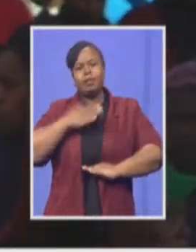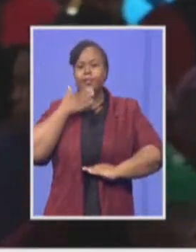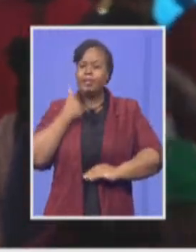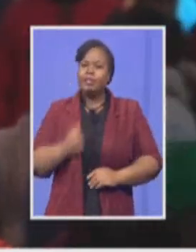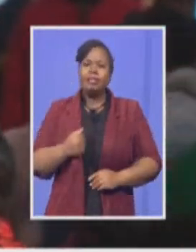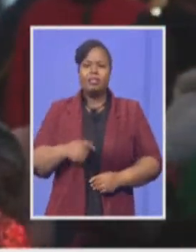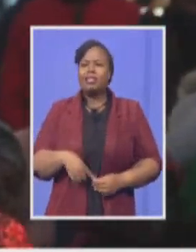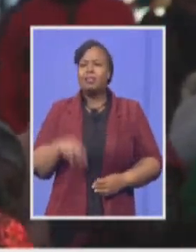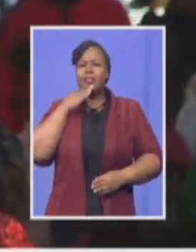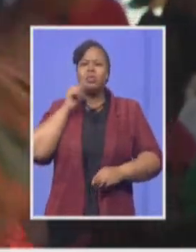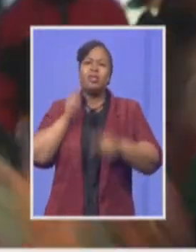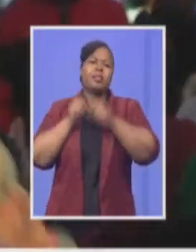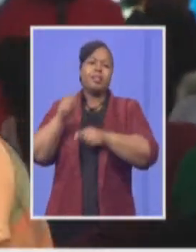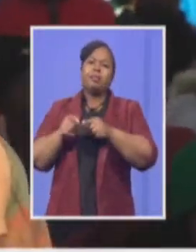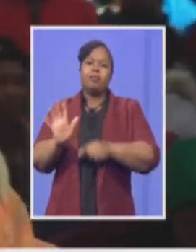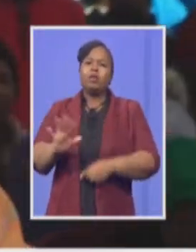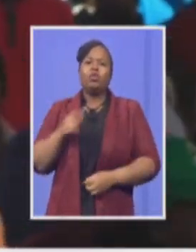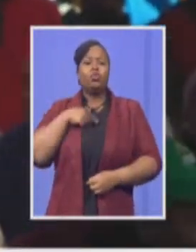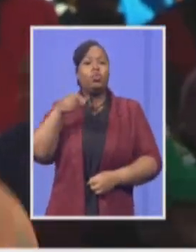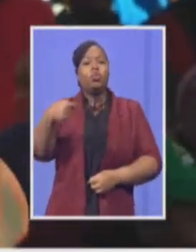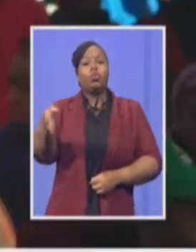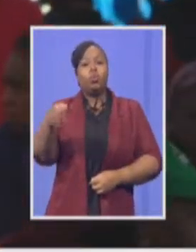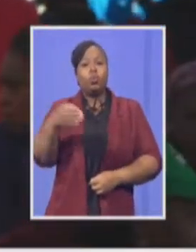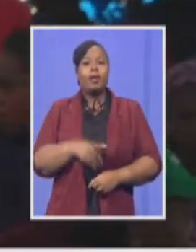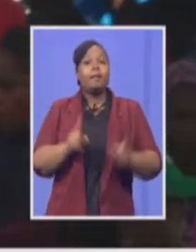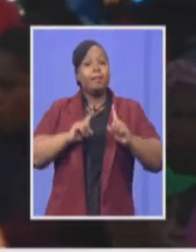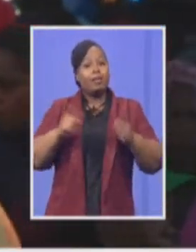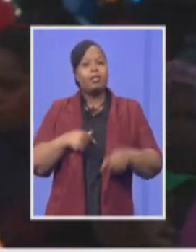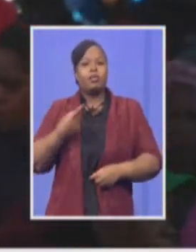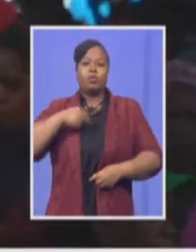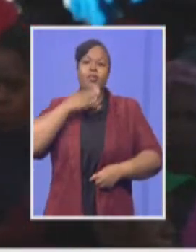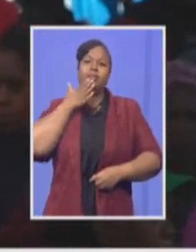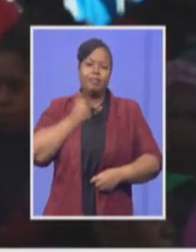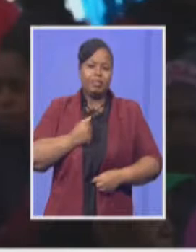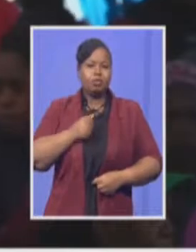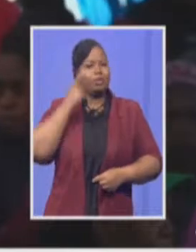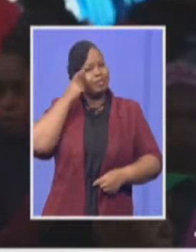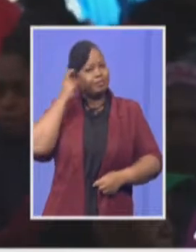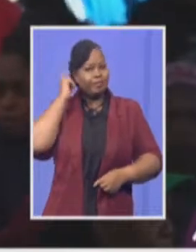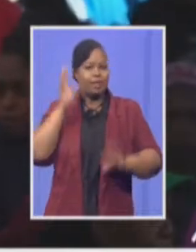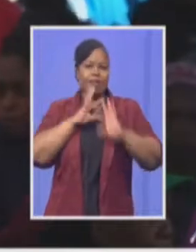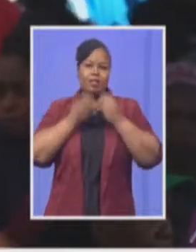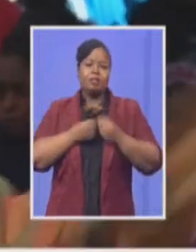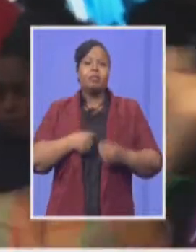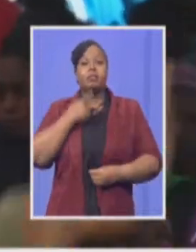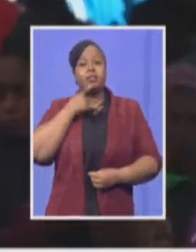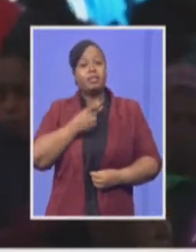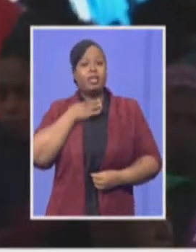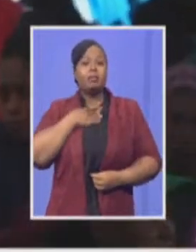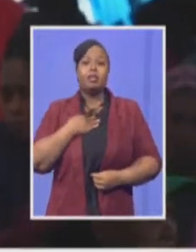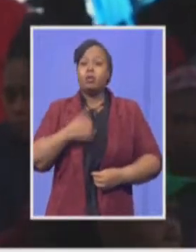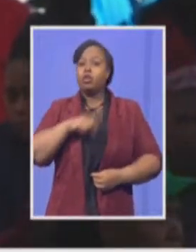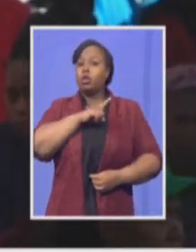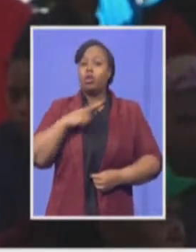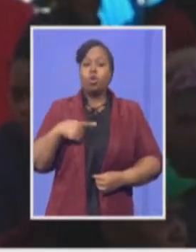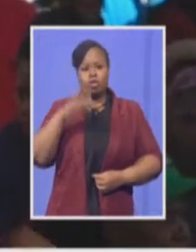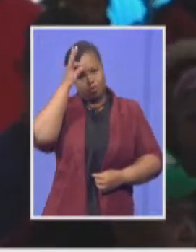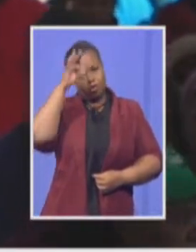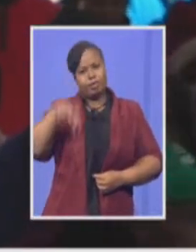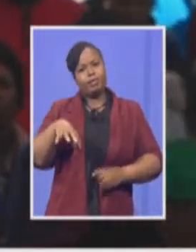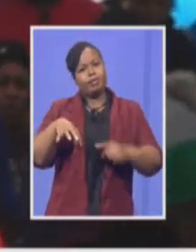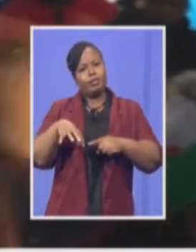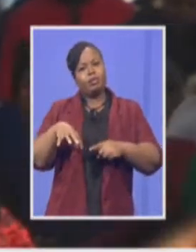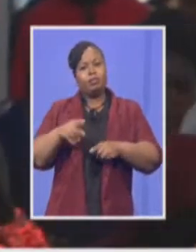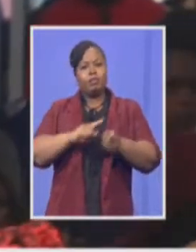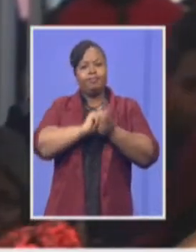asikubeki macala usuku ungekho nabo kodwa besicela uconsider lento engishoyo bangahlali isikhathi eside police station yodwa